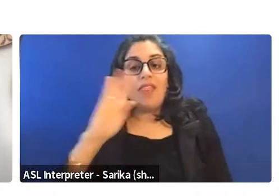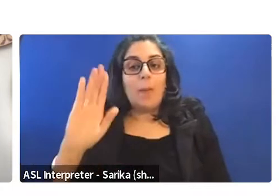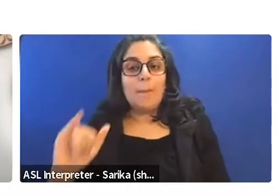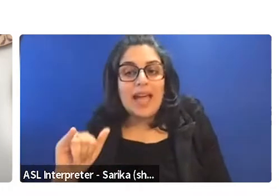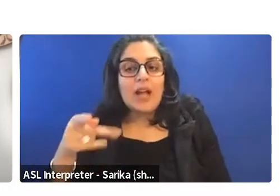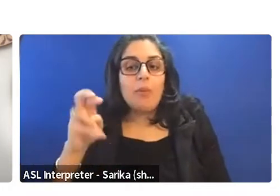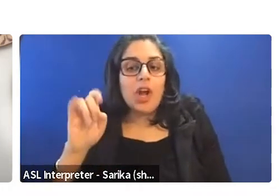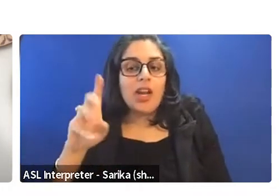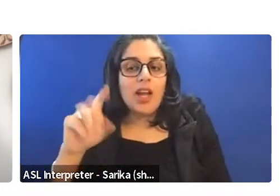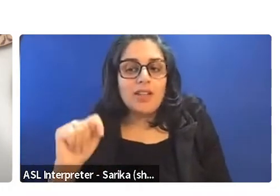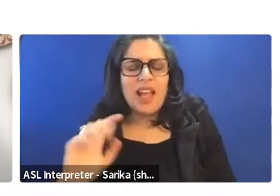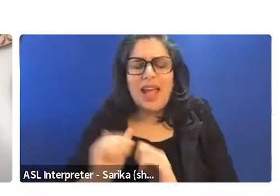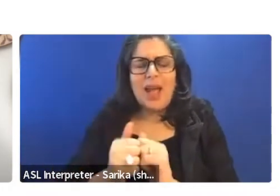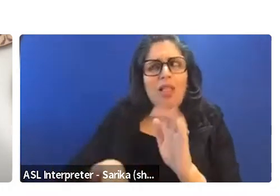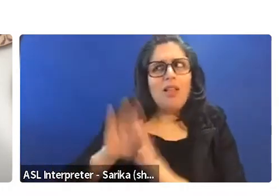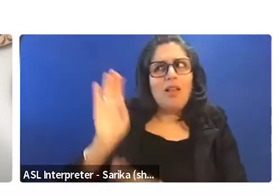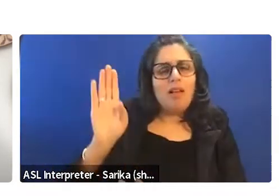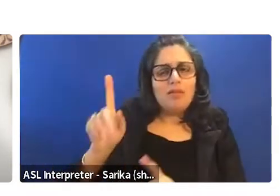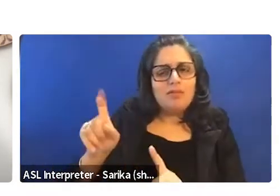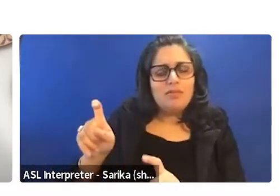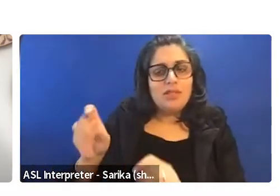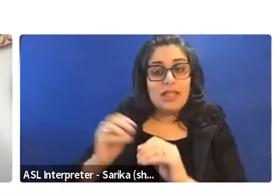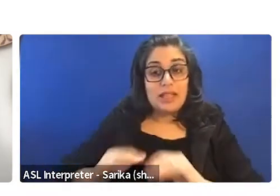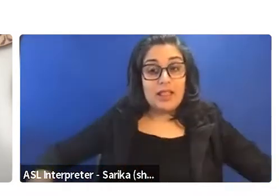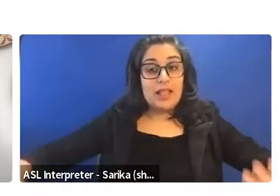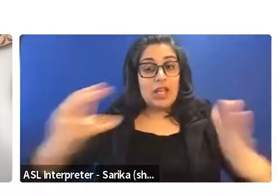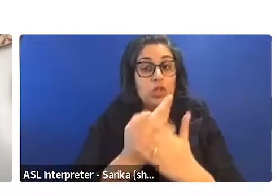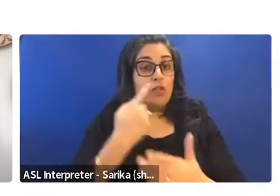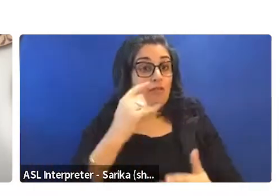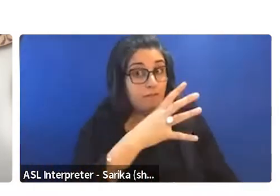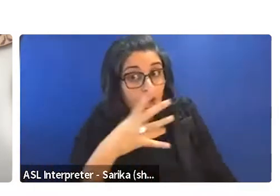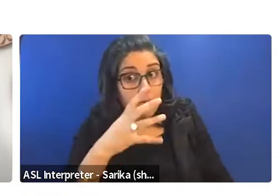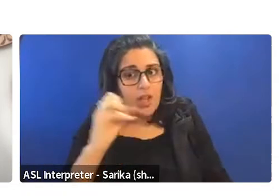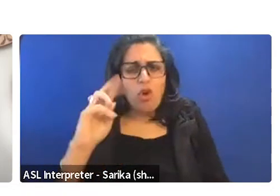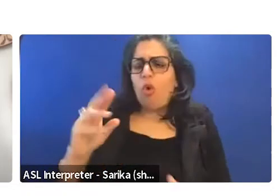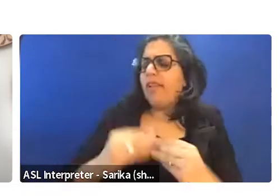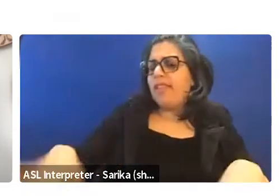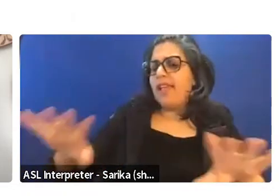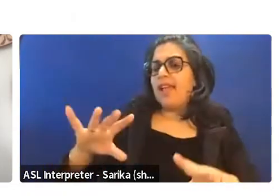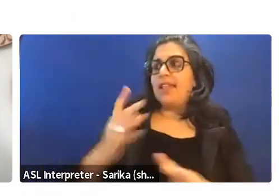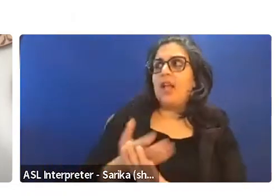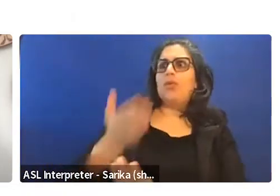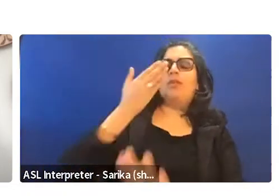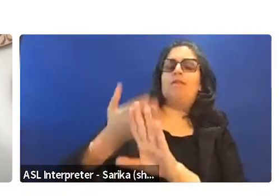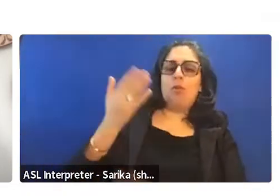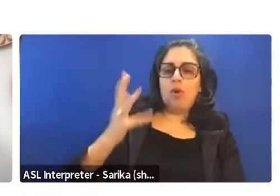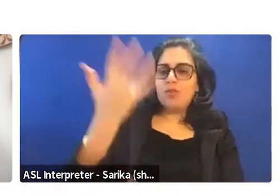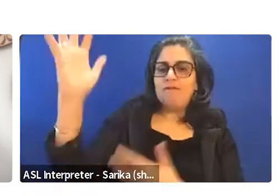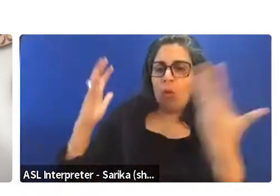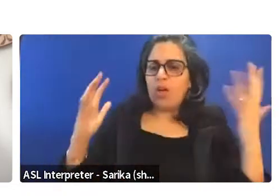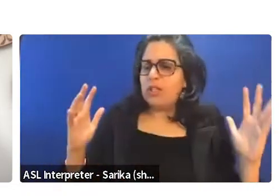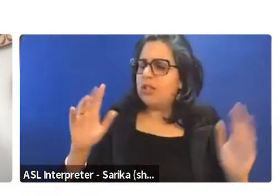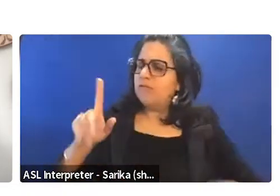they grazed? Is this land that should be used for farming? Is this land that used to be forest? Is this